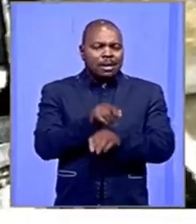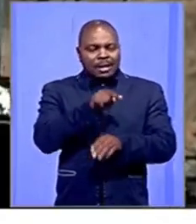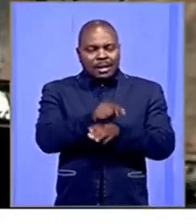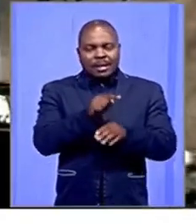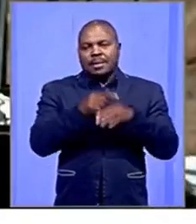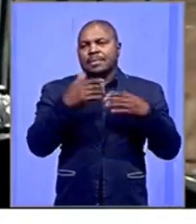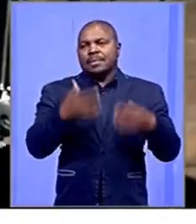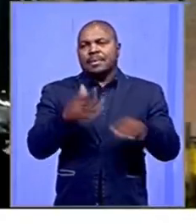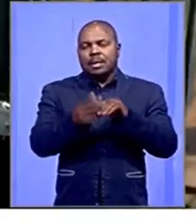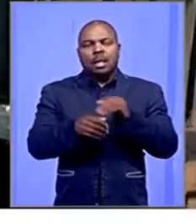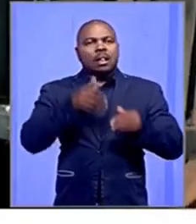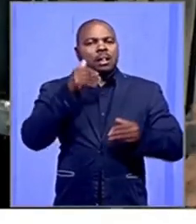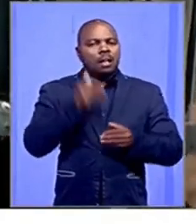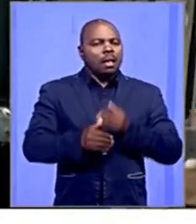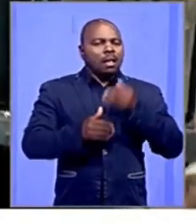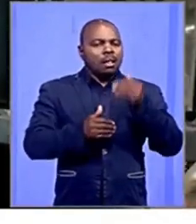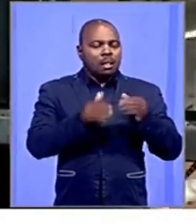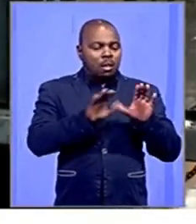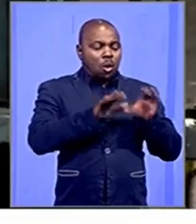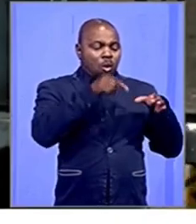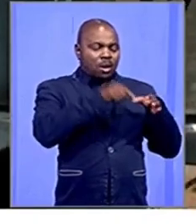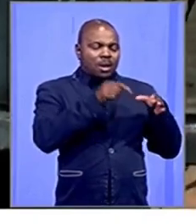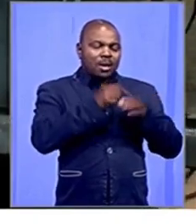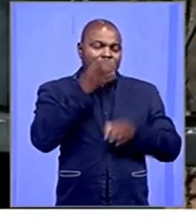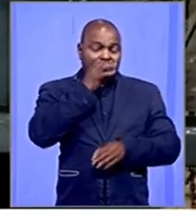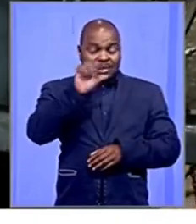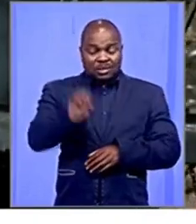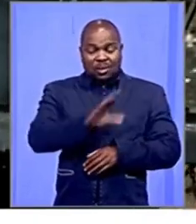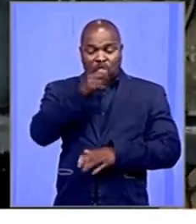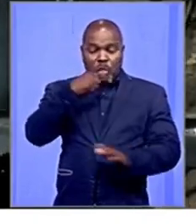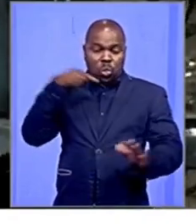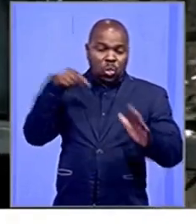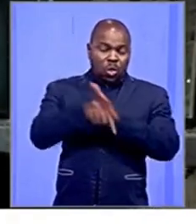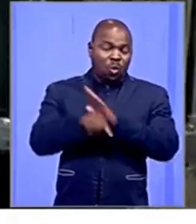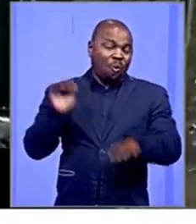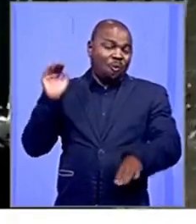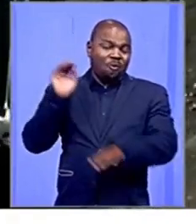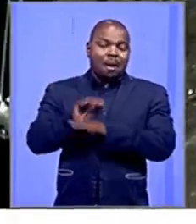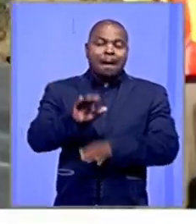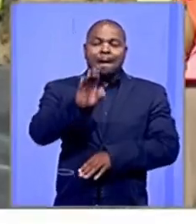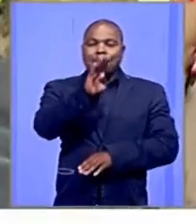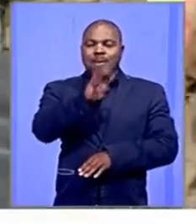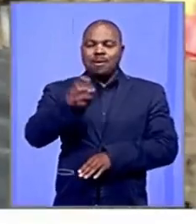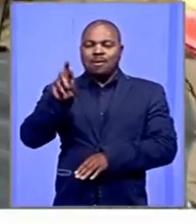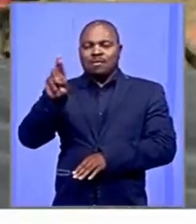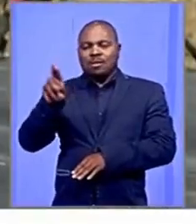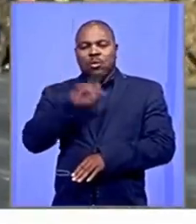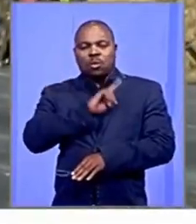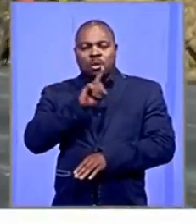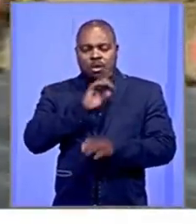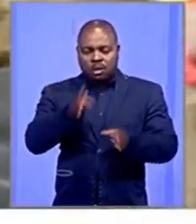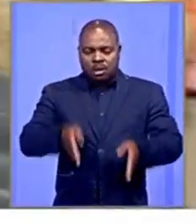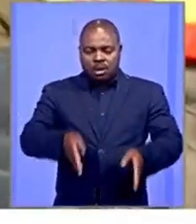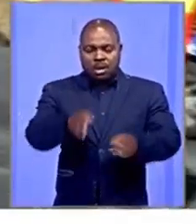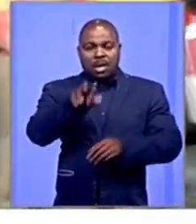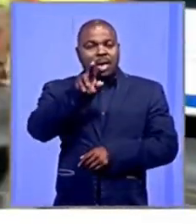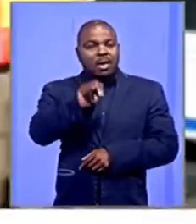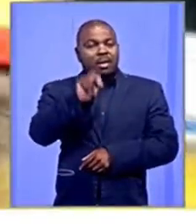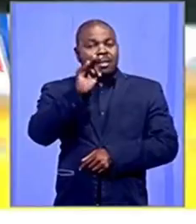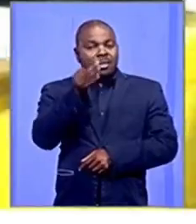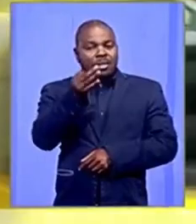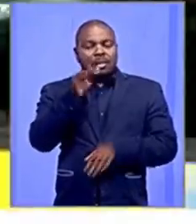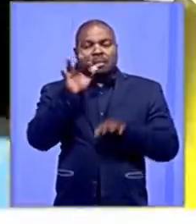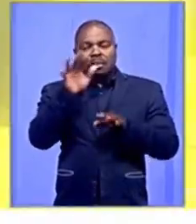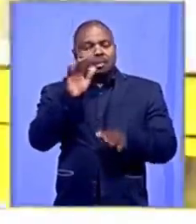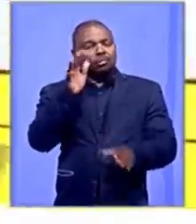tse tsamaisang thepa o re naga e latlhegelwa ke dibilione tsa diranta ka lebaka la tshitiso e bang mmileng o mogolo wa N3. Go